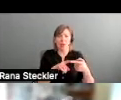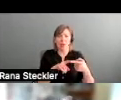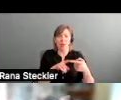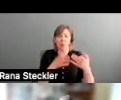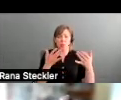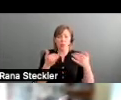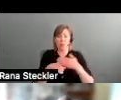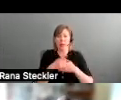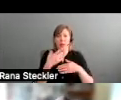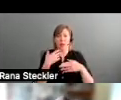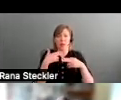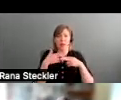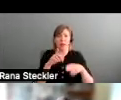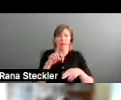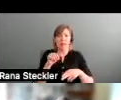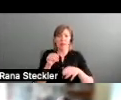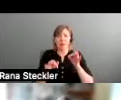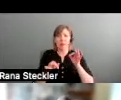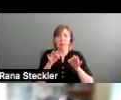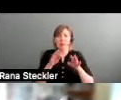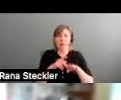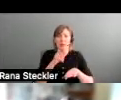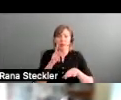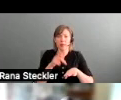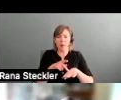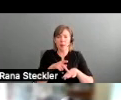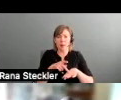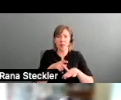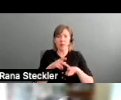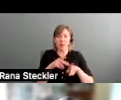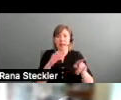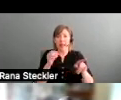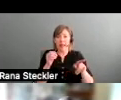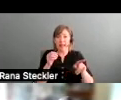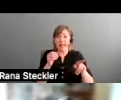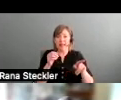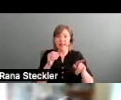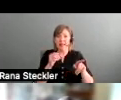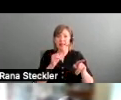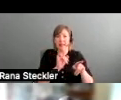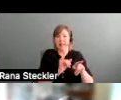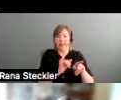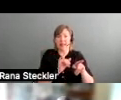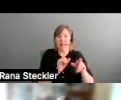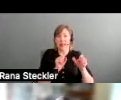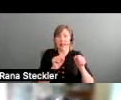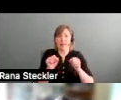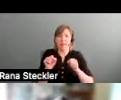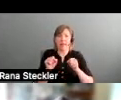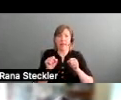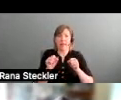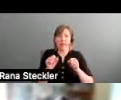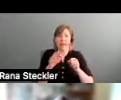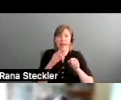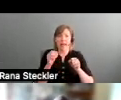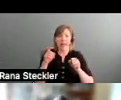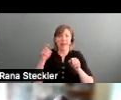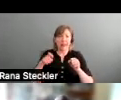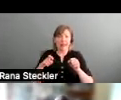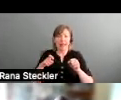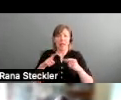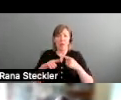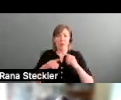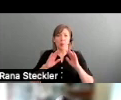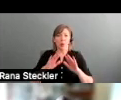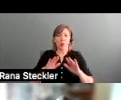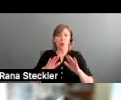today we might call disability justice principles. And it's the ability and the need to push